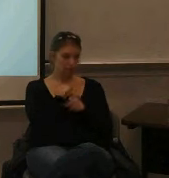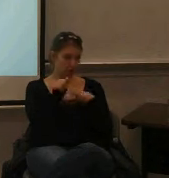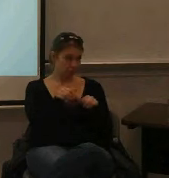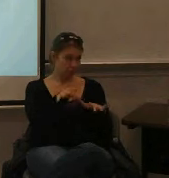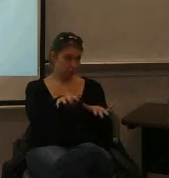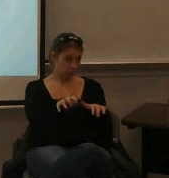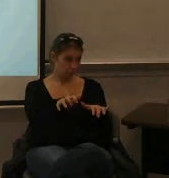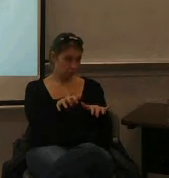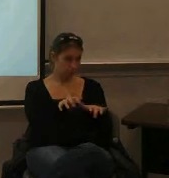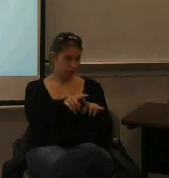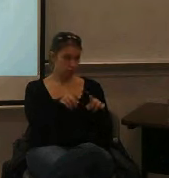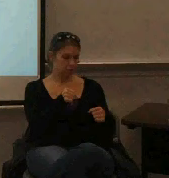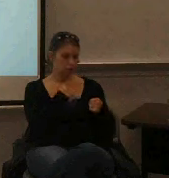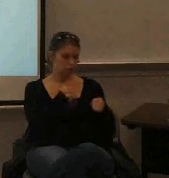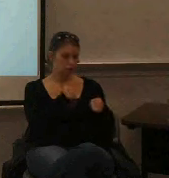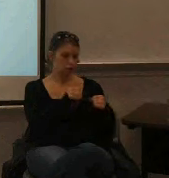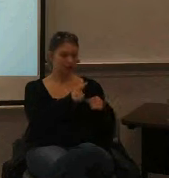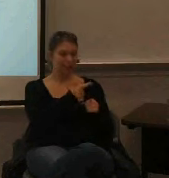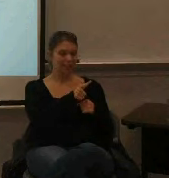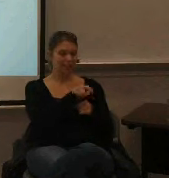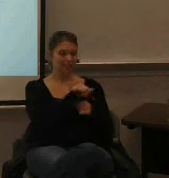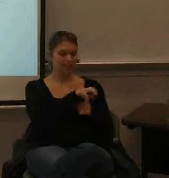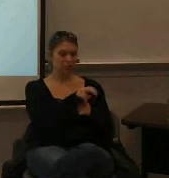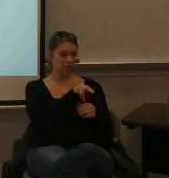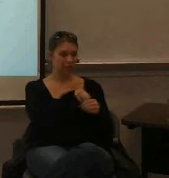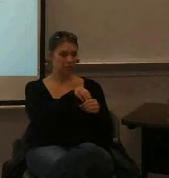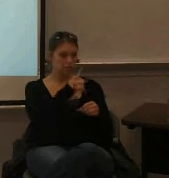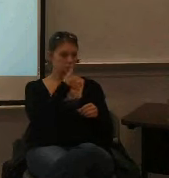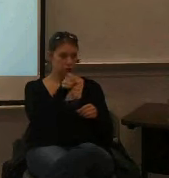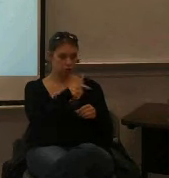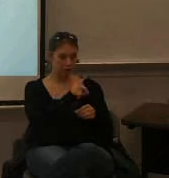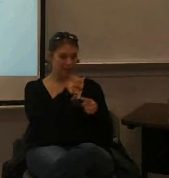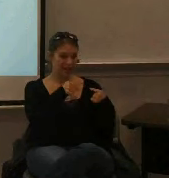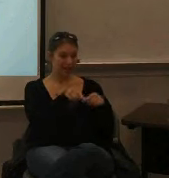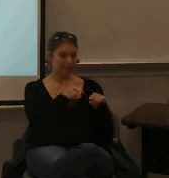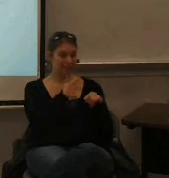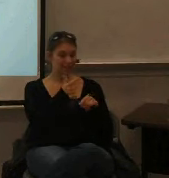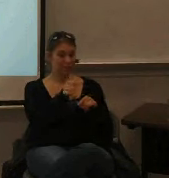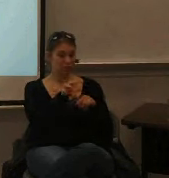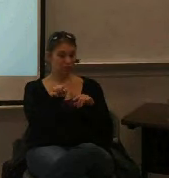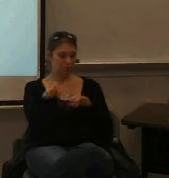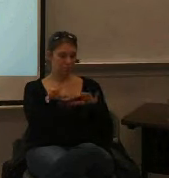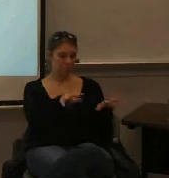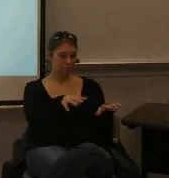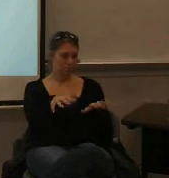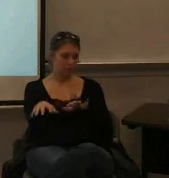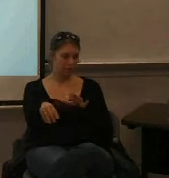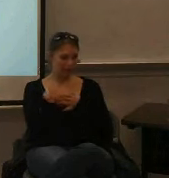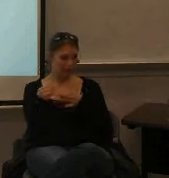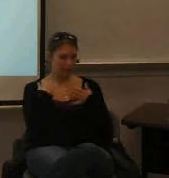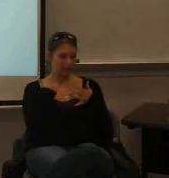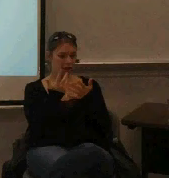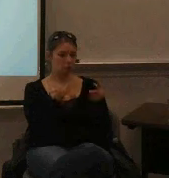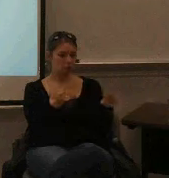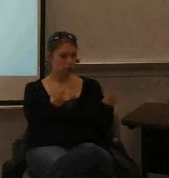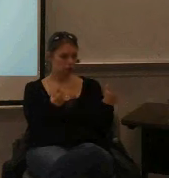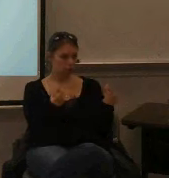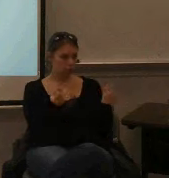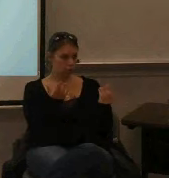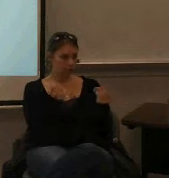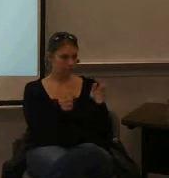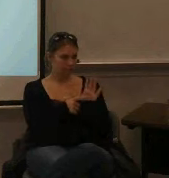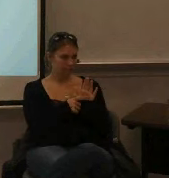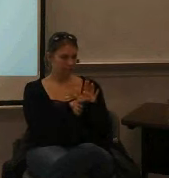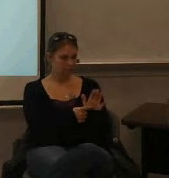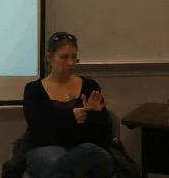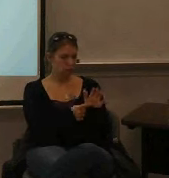certainly intense glaciation in the watershed, and as those glaciers receded, there would have been a lot of soil that was